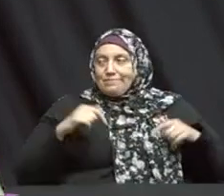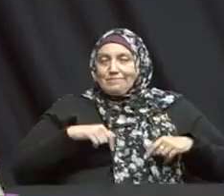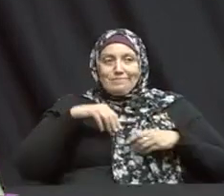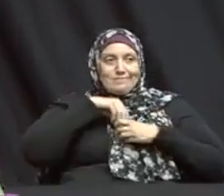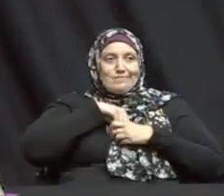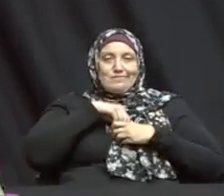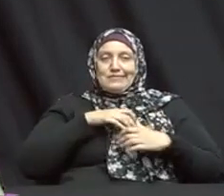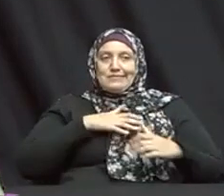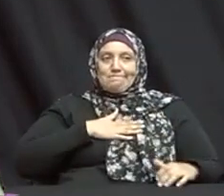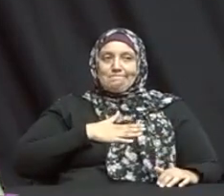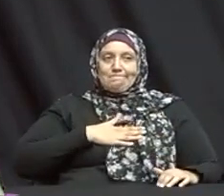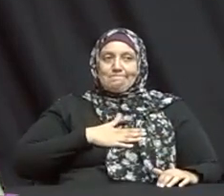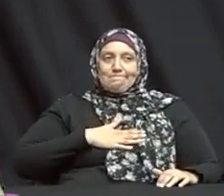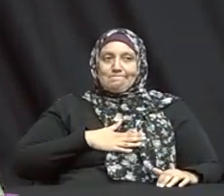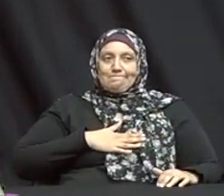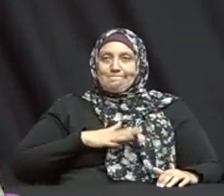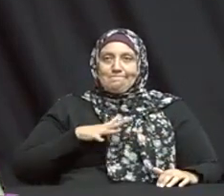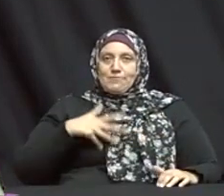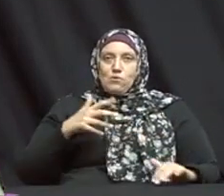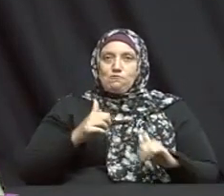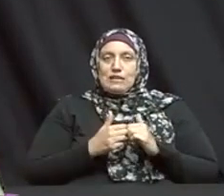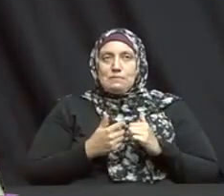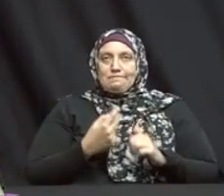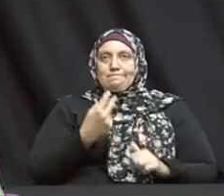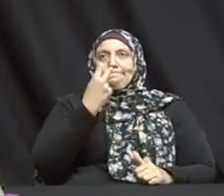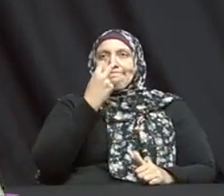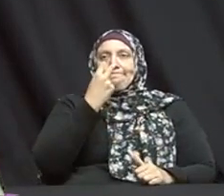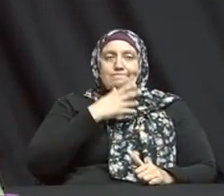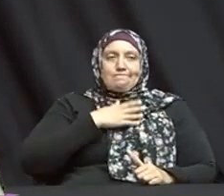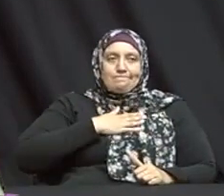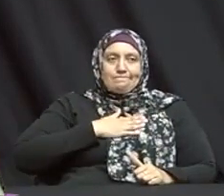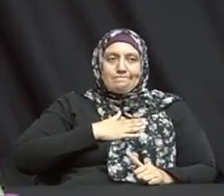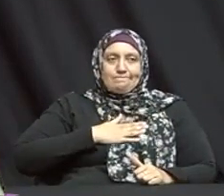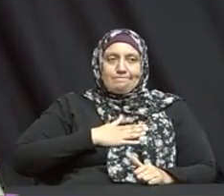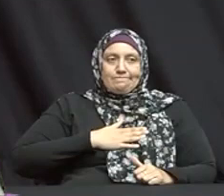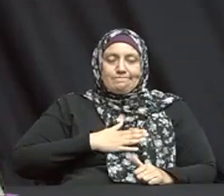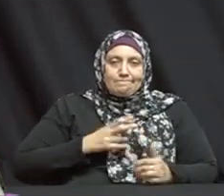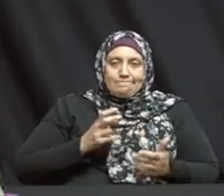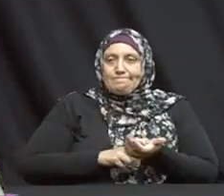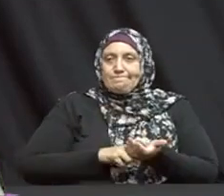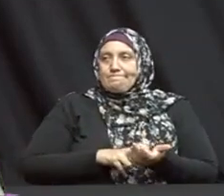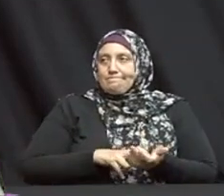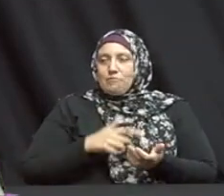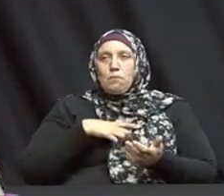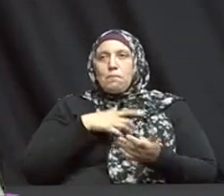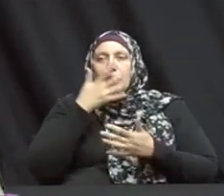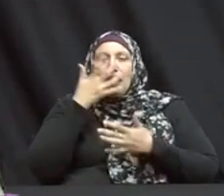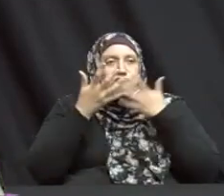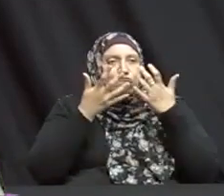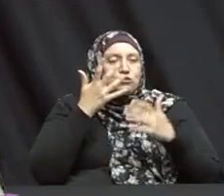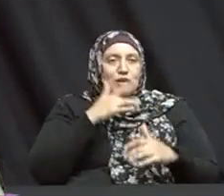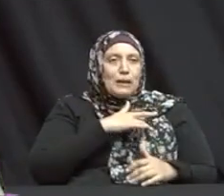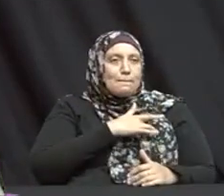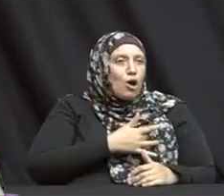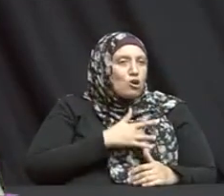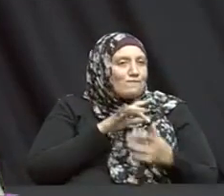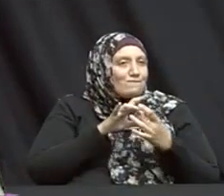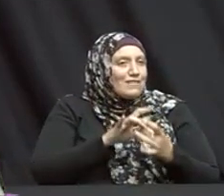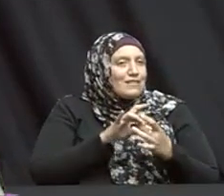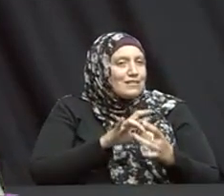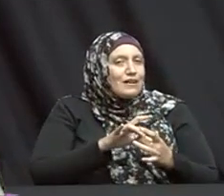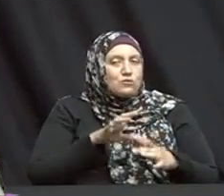to that request due to either embarrassment, emotional connection, so on and so